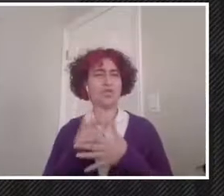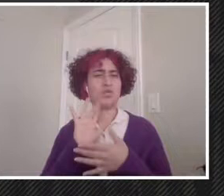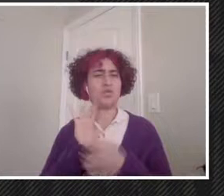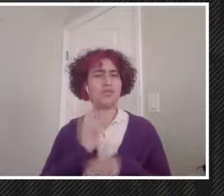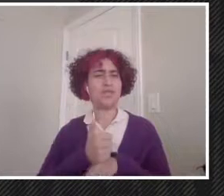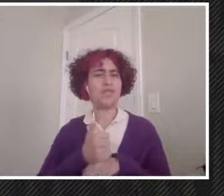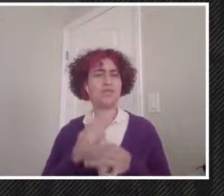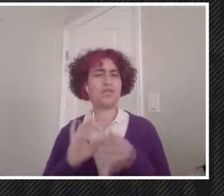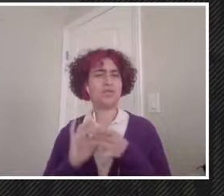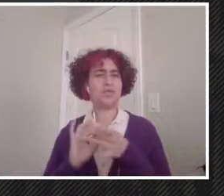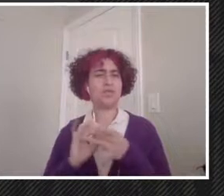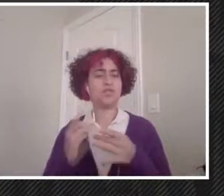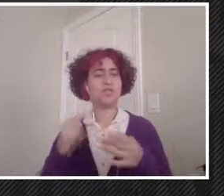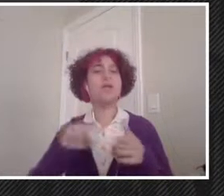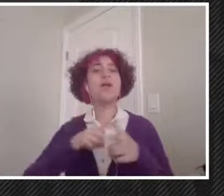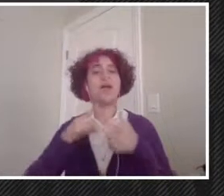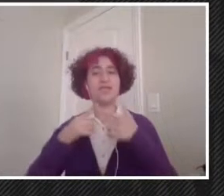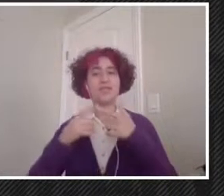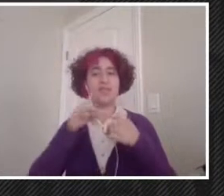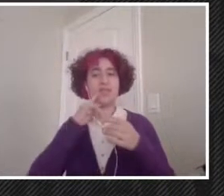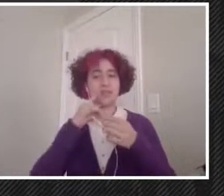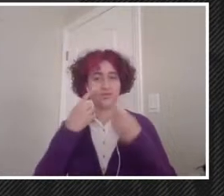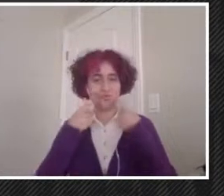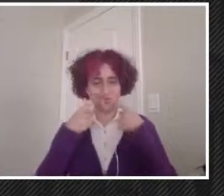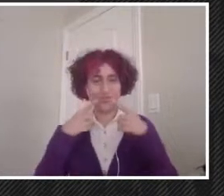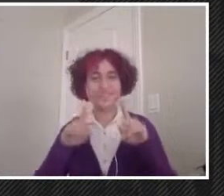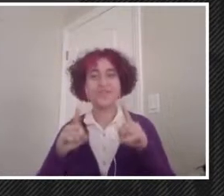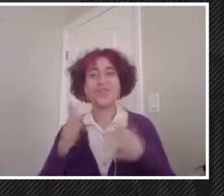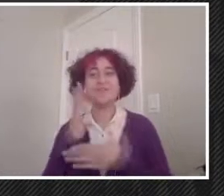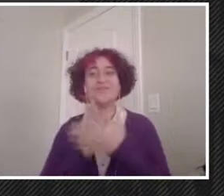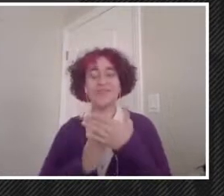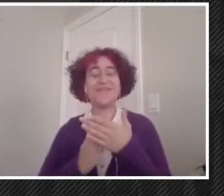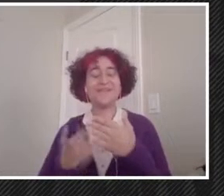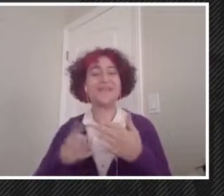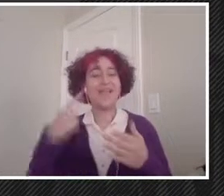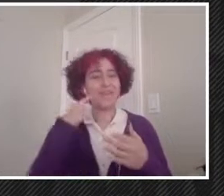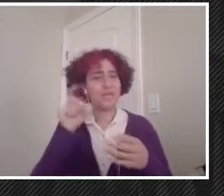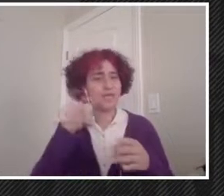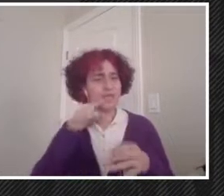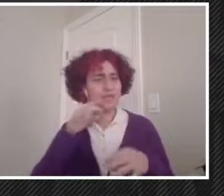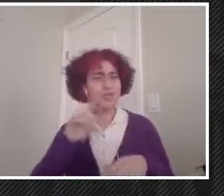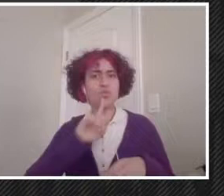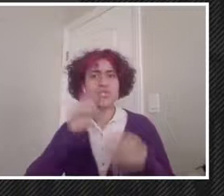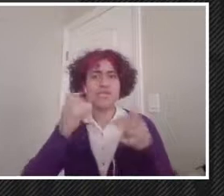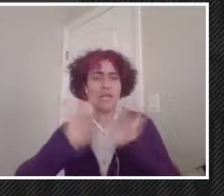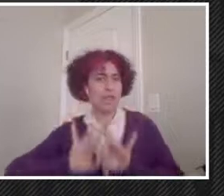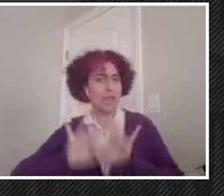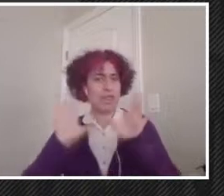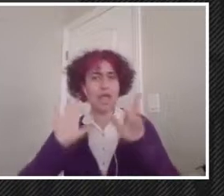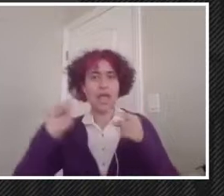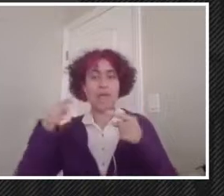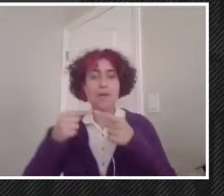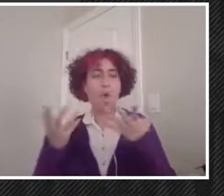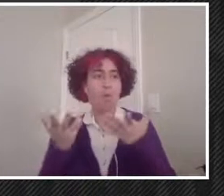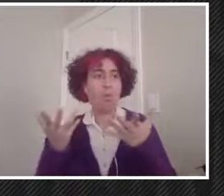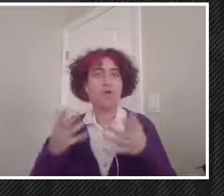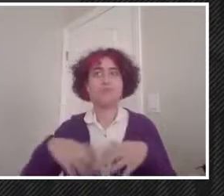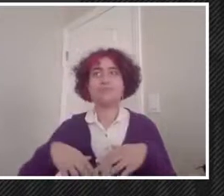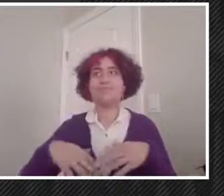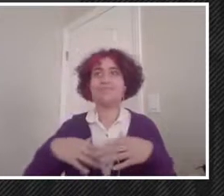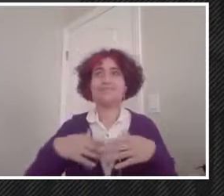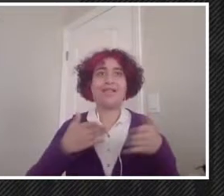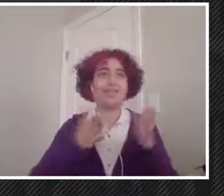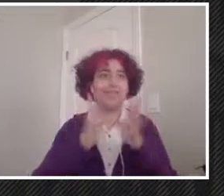results piece, I think we need to just be explicit about what lane we're good at, whether it is our legal